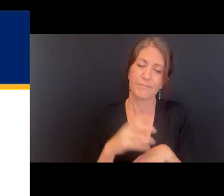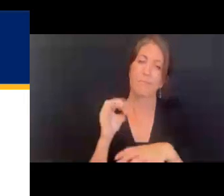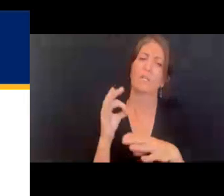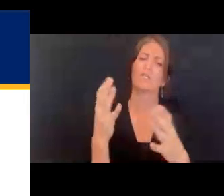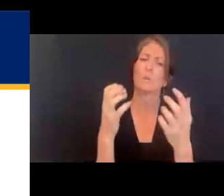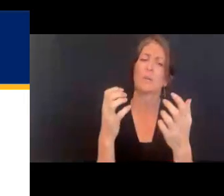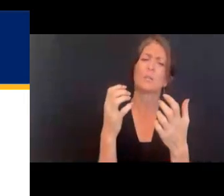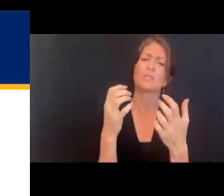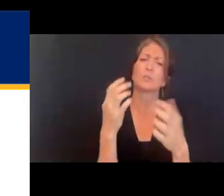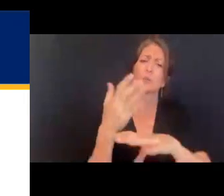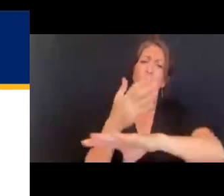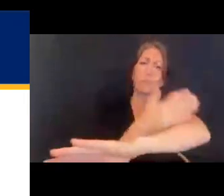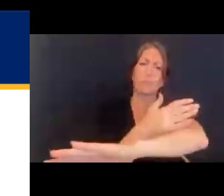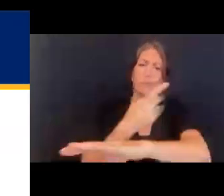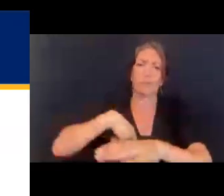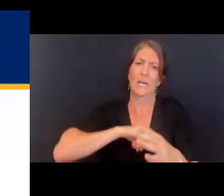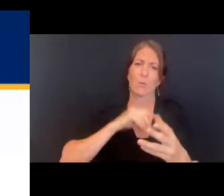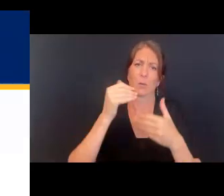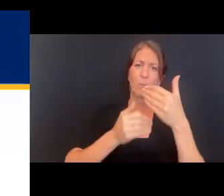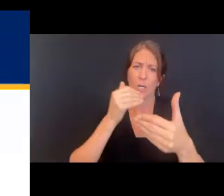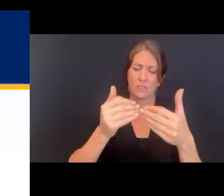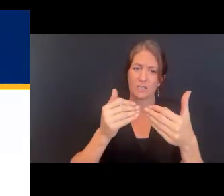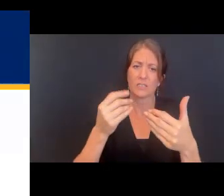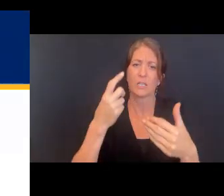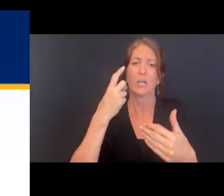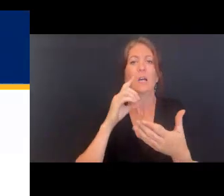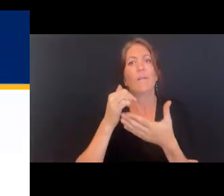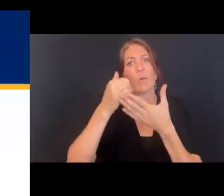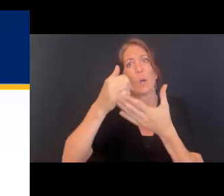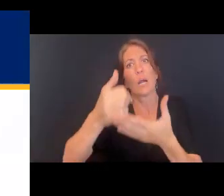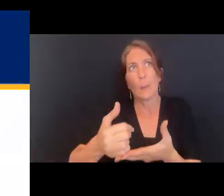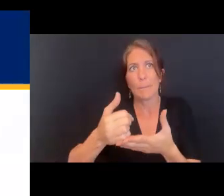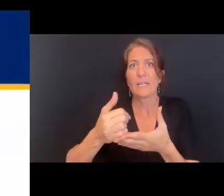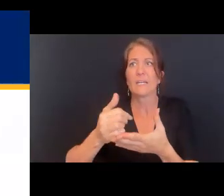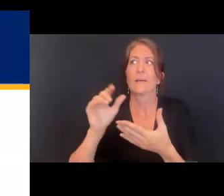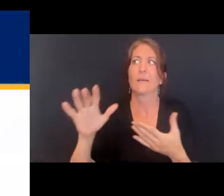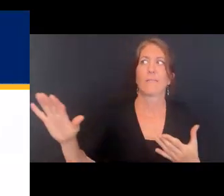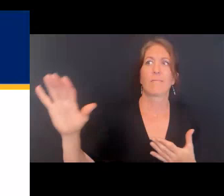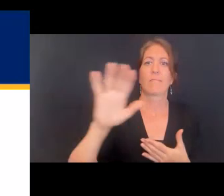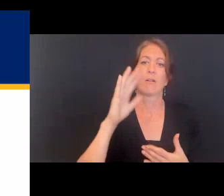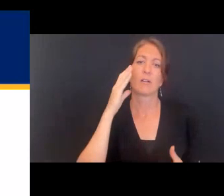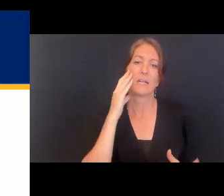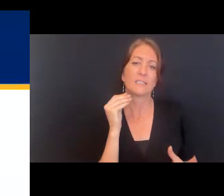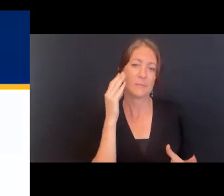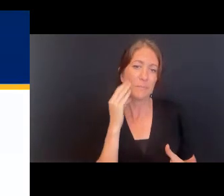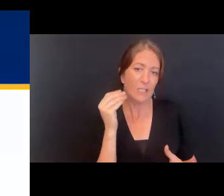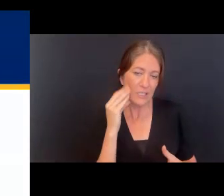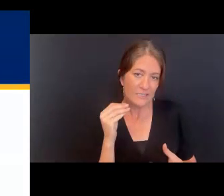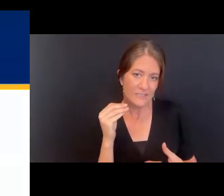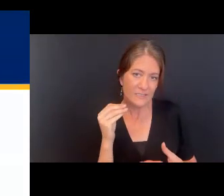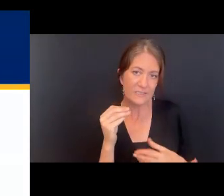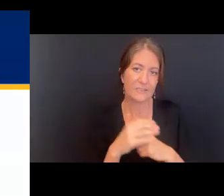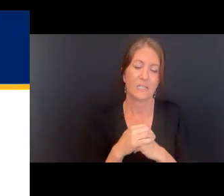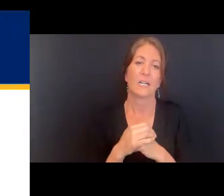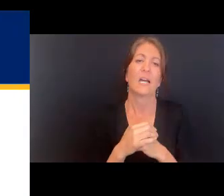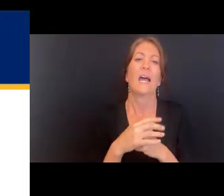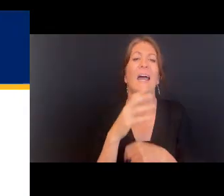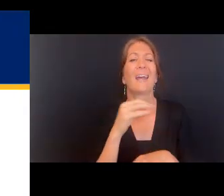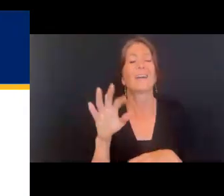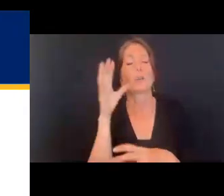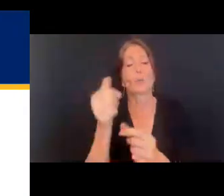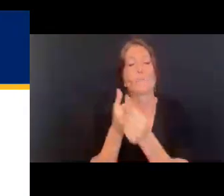process, to increase the benefit of experiences, to utilize the evidence-based best practice standards,